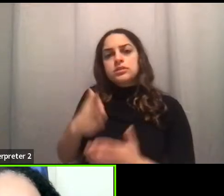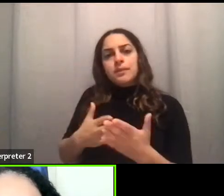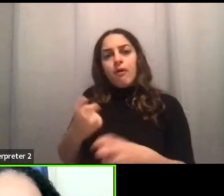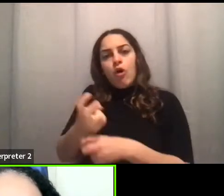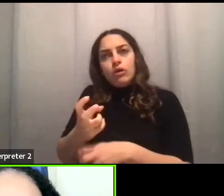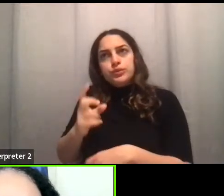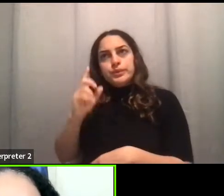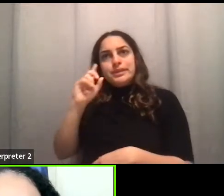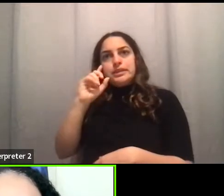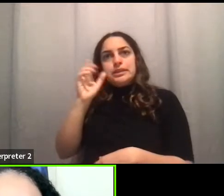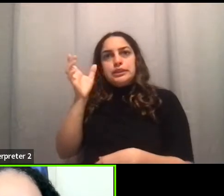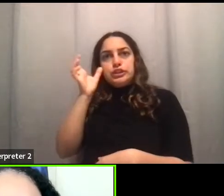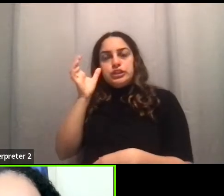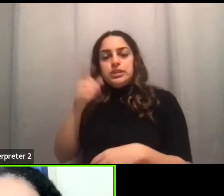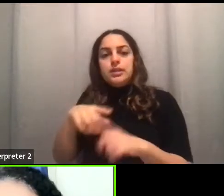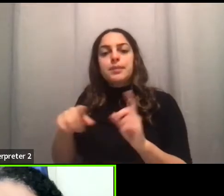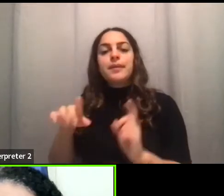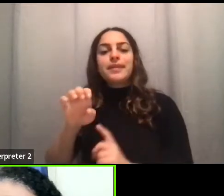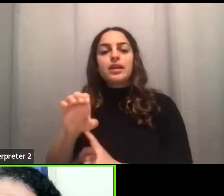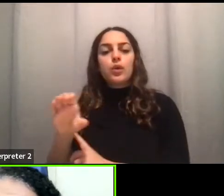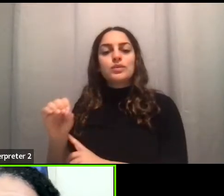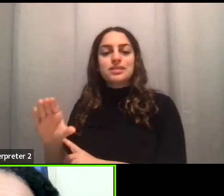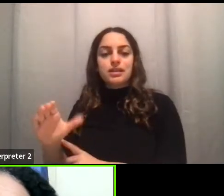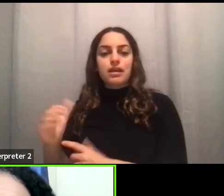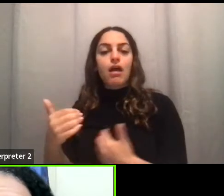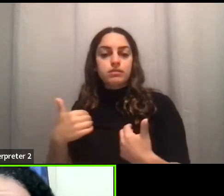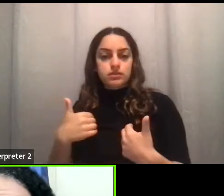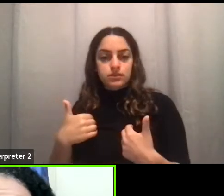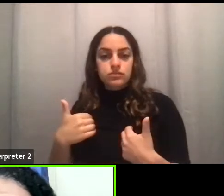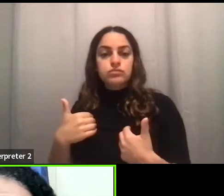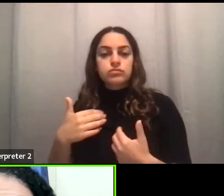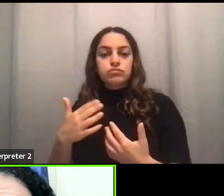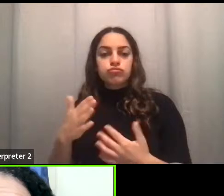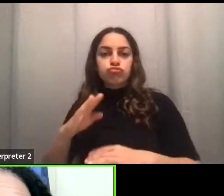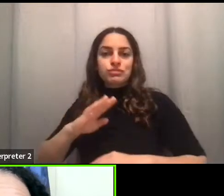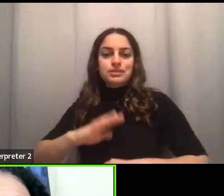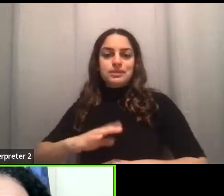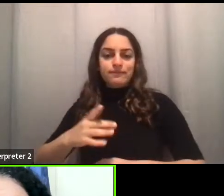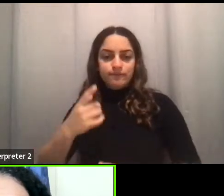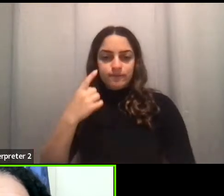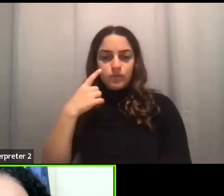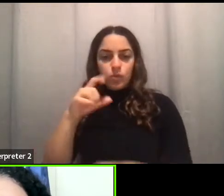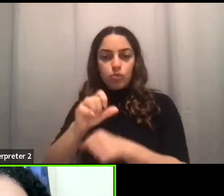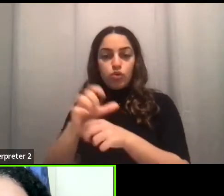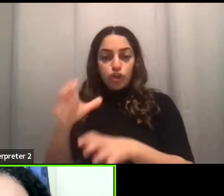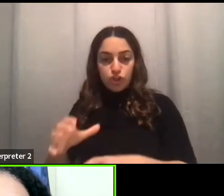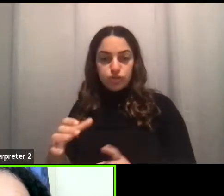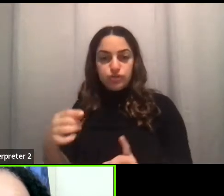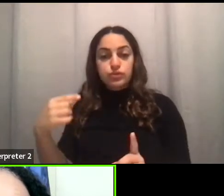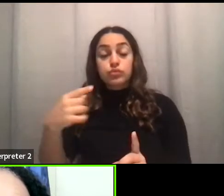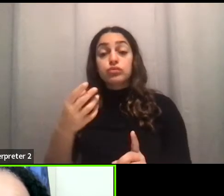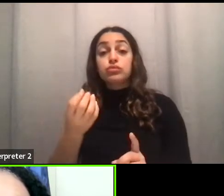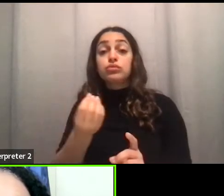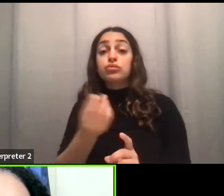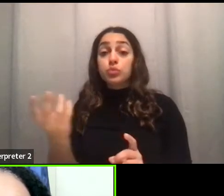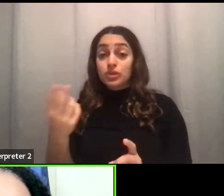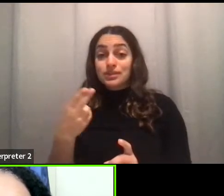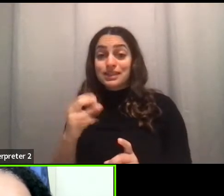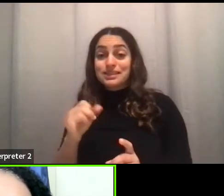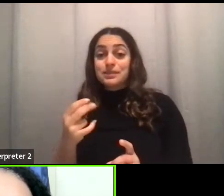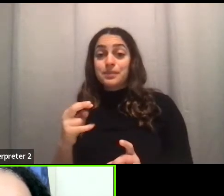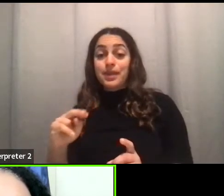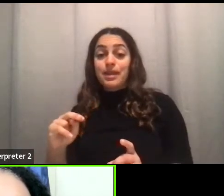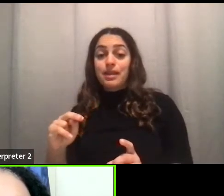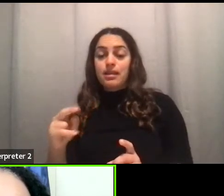has obtained relief for workers including numerous hispanic workers subjected to slurs and violence including a puerto rican